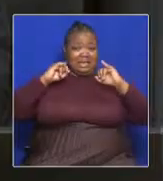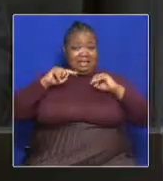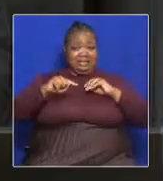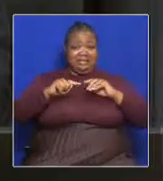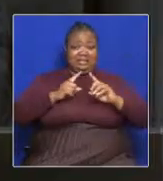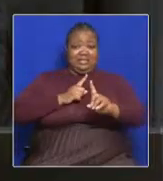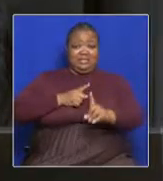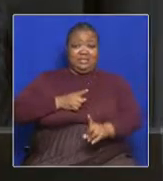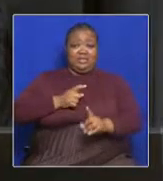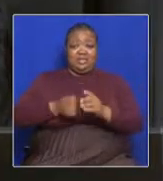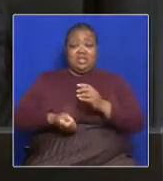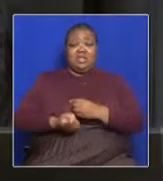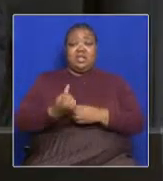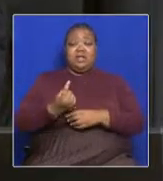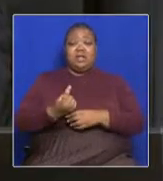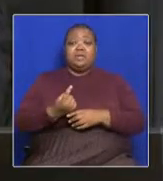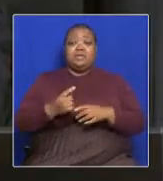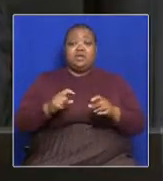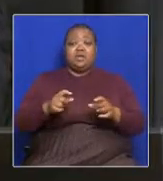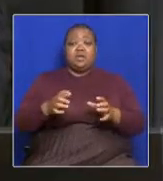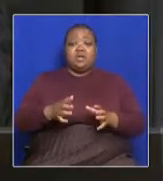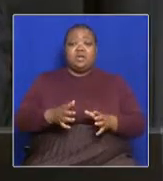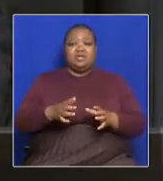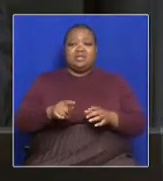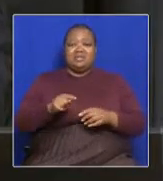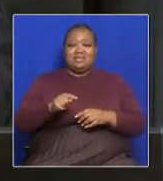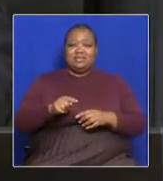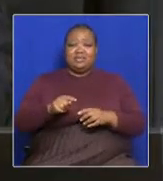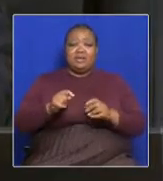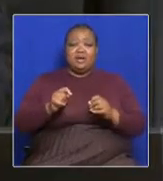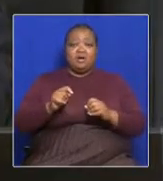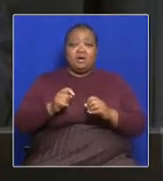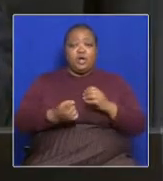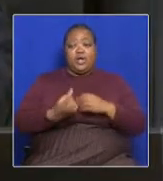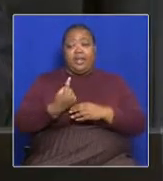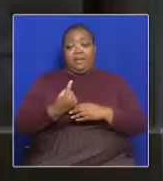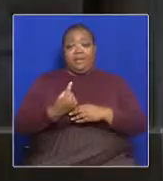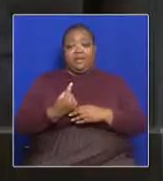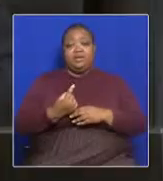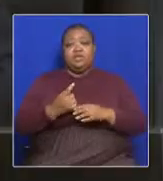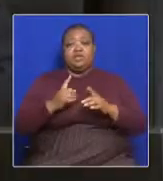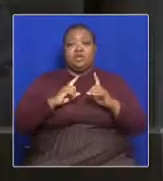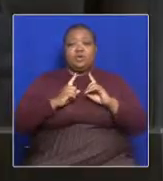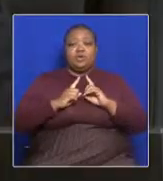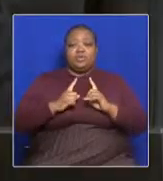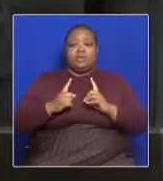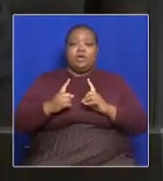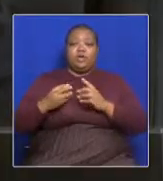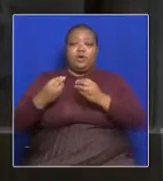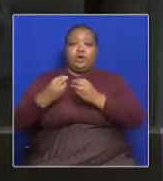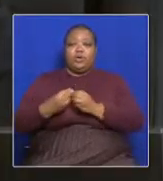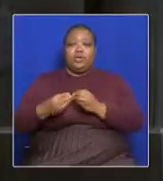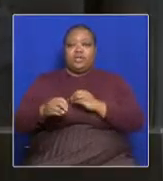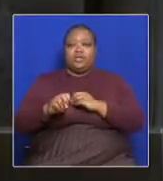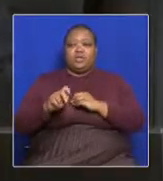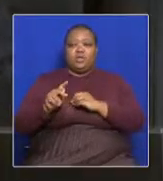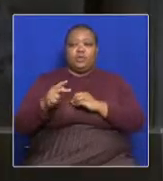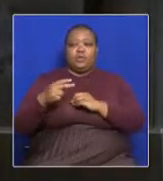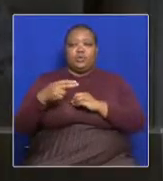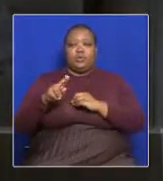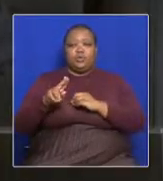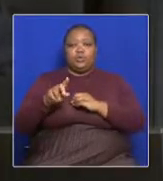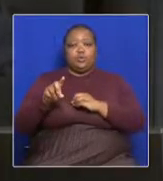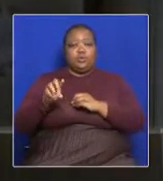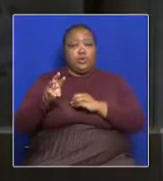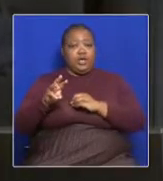become a matter of controversy whether that happened, whether you spoke to Kuzwayo or not, and did she give you guidance. But you're